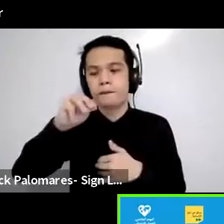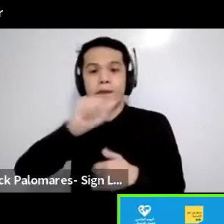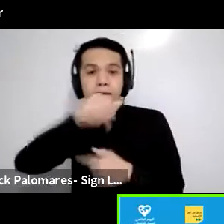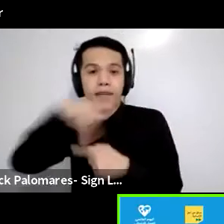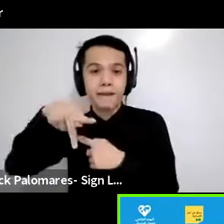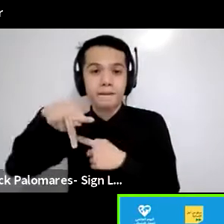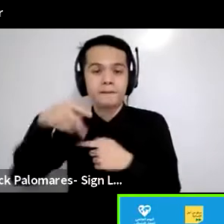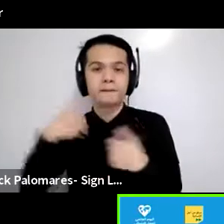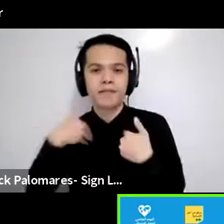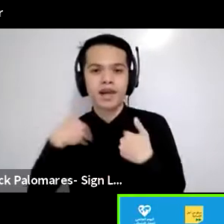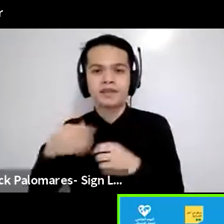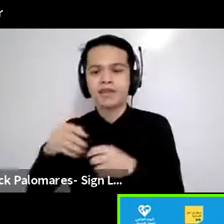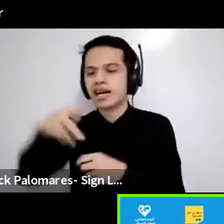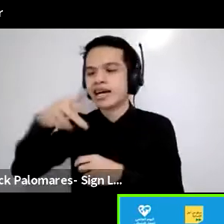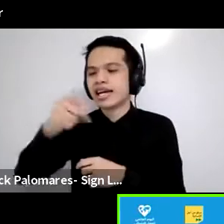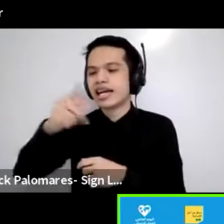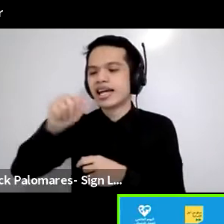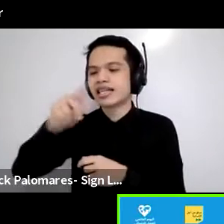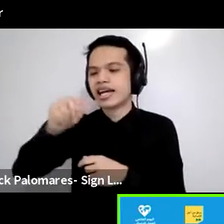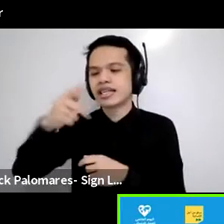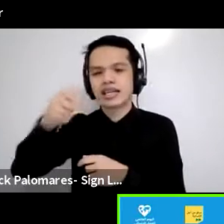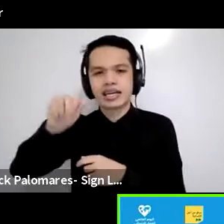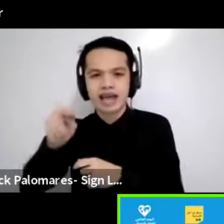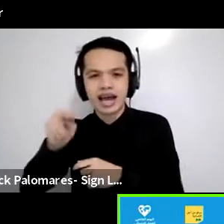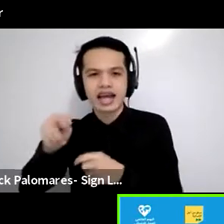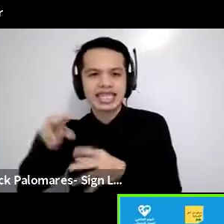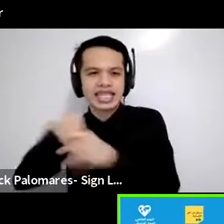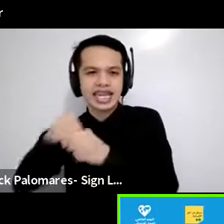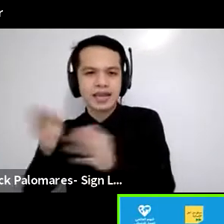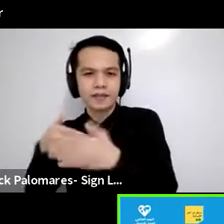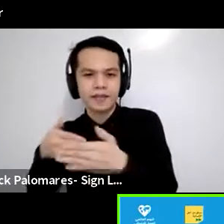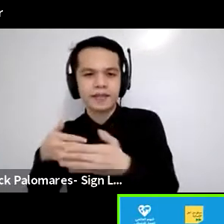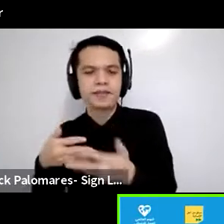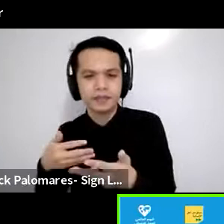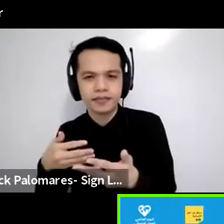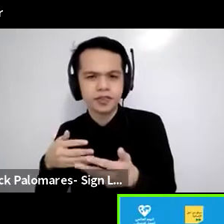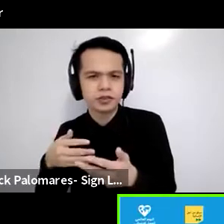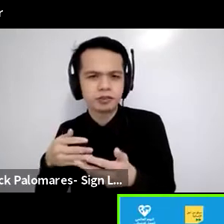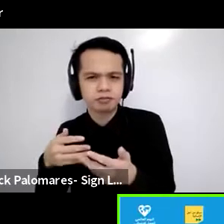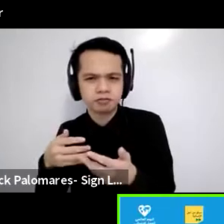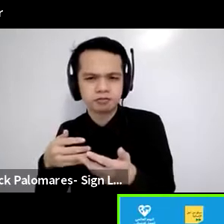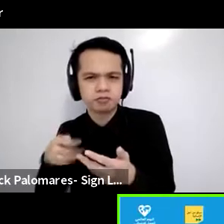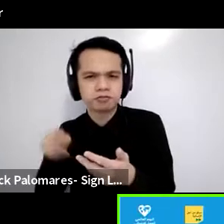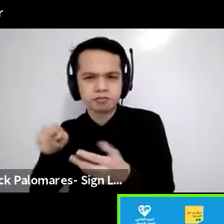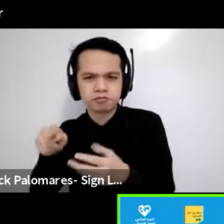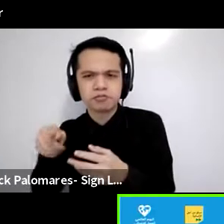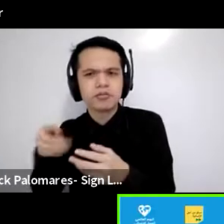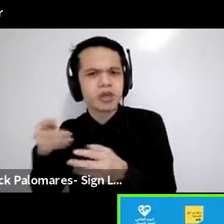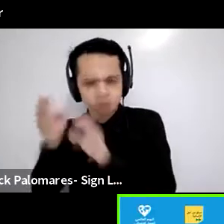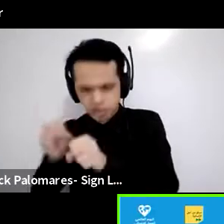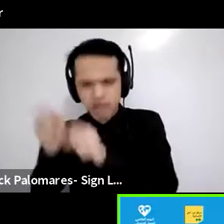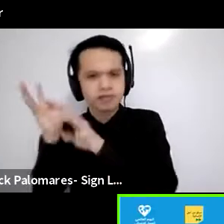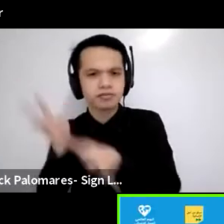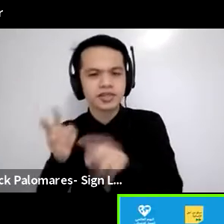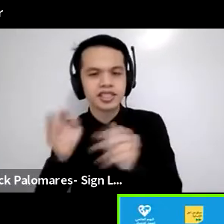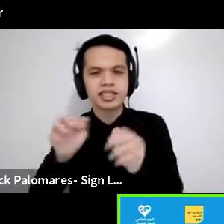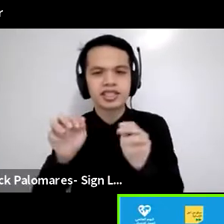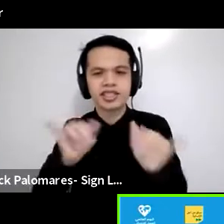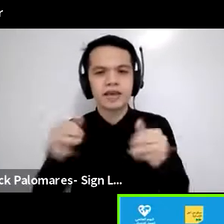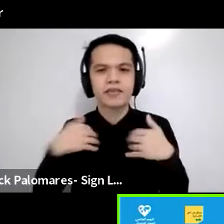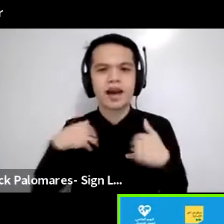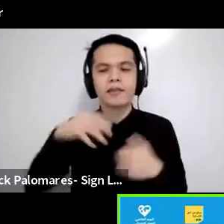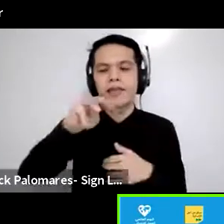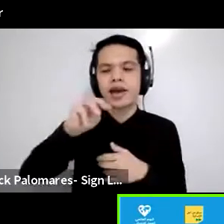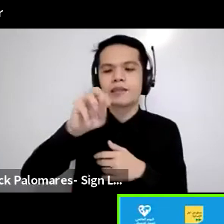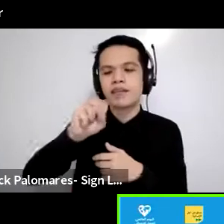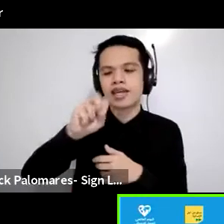Katatagan in a Box with the UPS Foundation. Again, that's downloadable. We have the MSME guidebook.